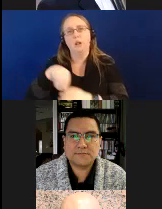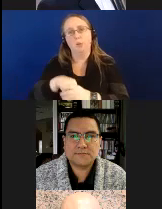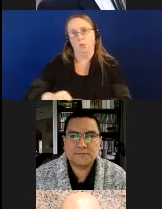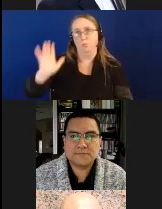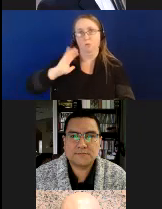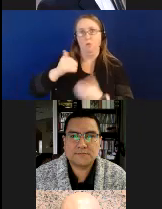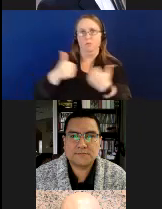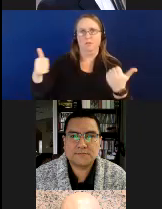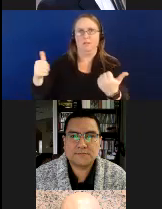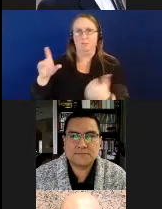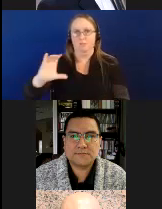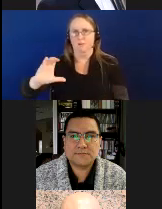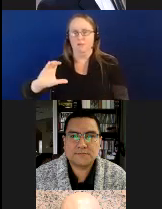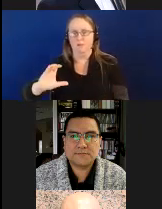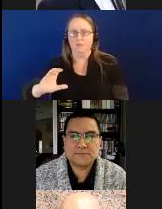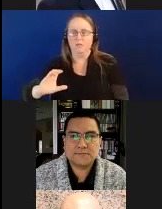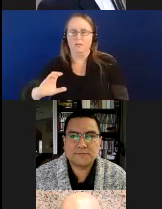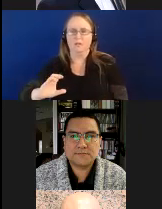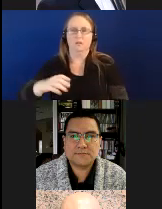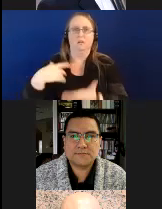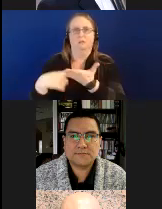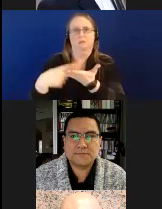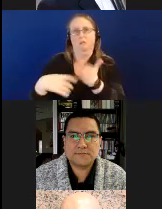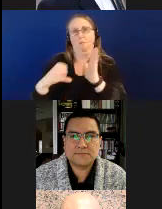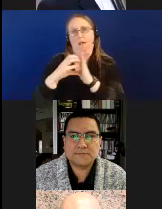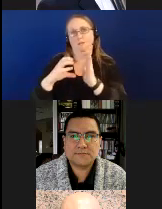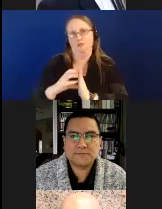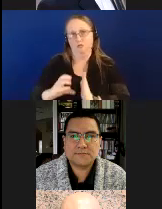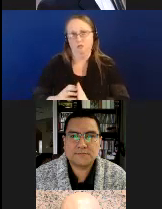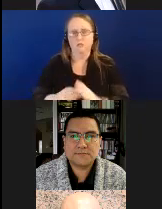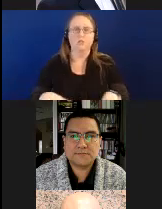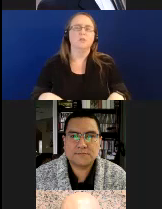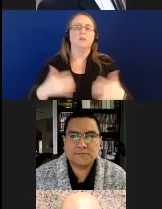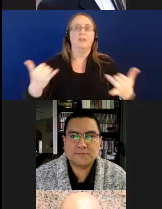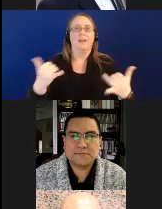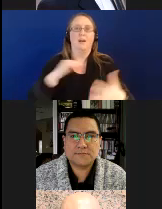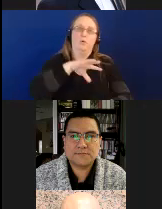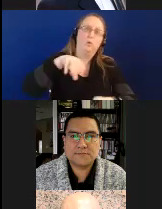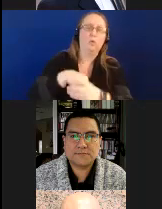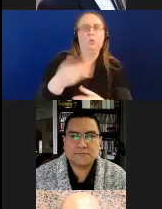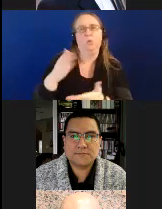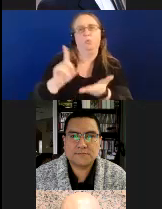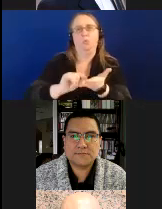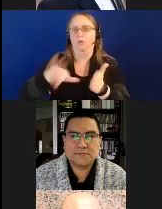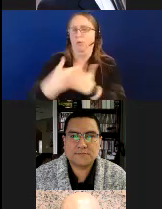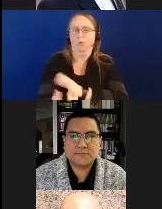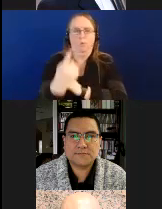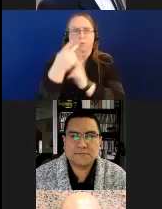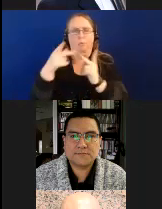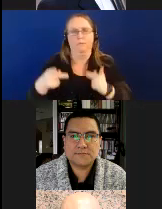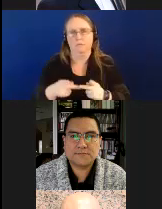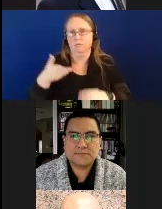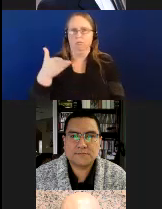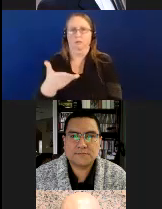separate document. So we used to have a separate document that talked about passages. We're including that now in the blueprint, so it's all there in one place, and it gives you